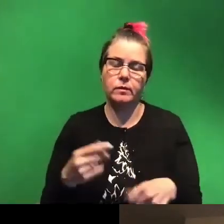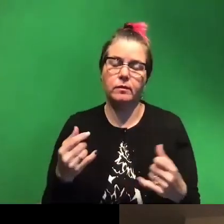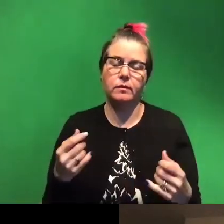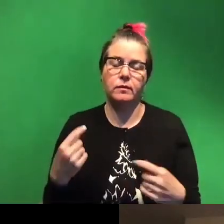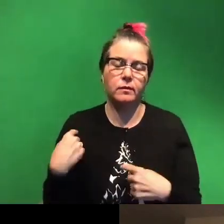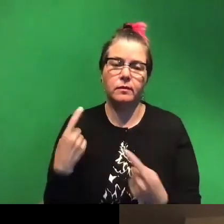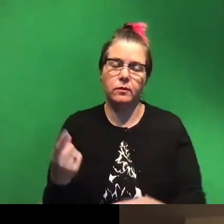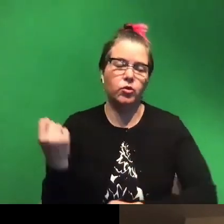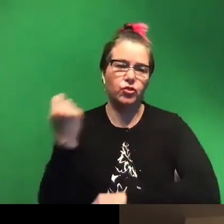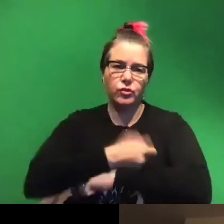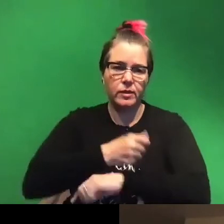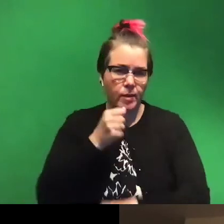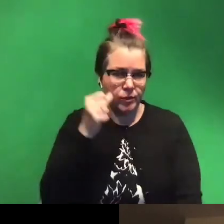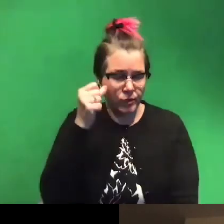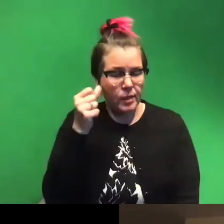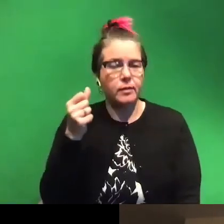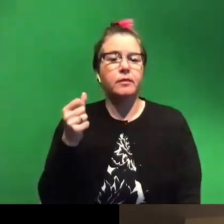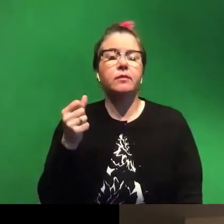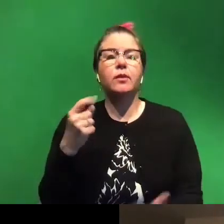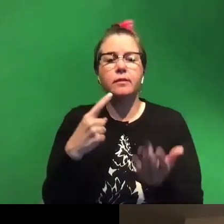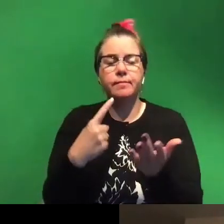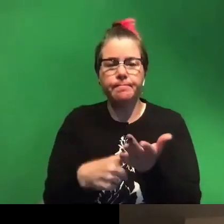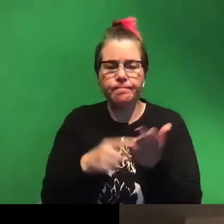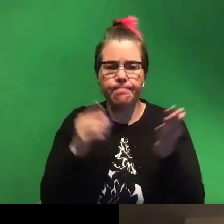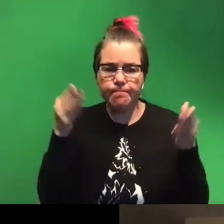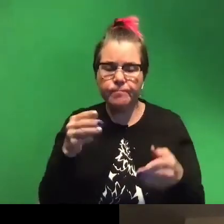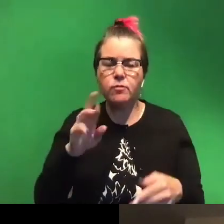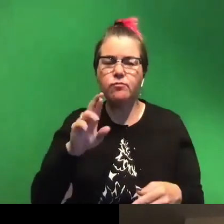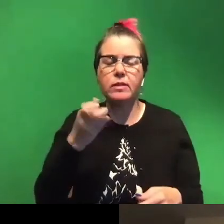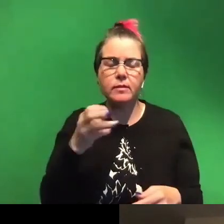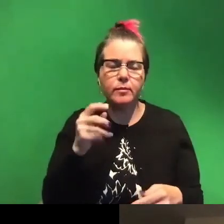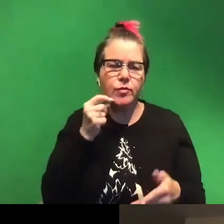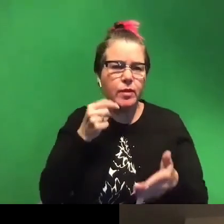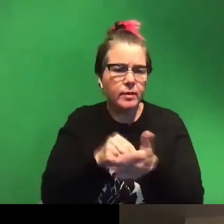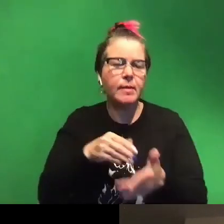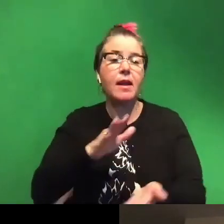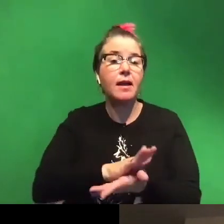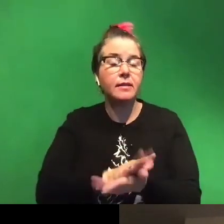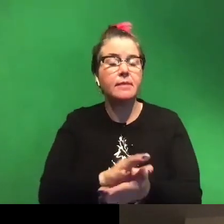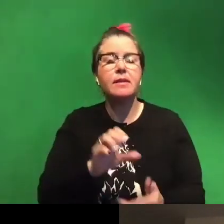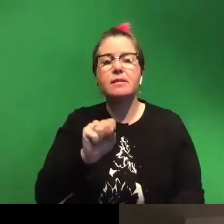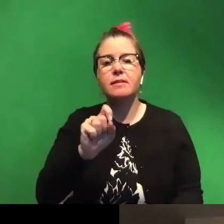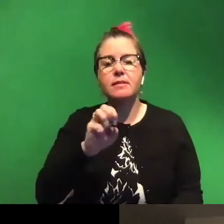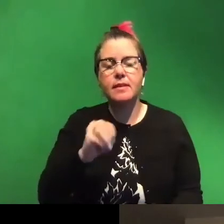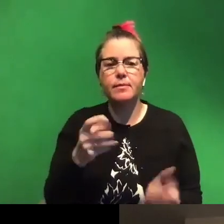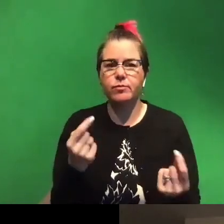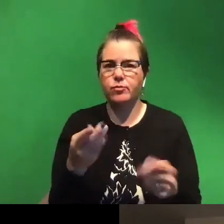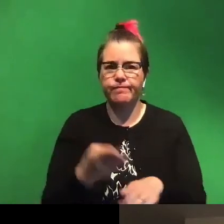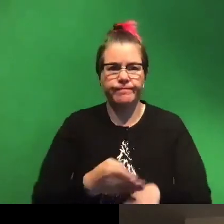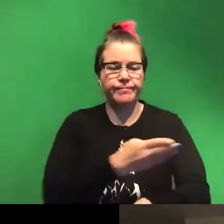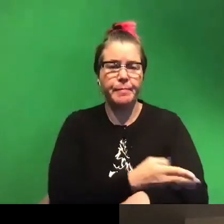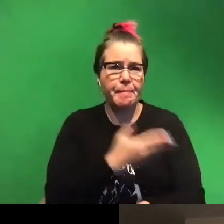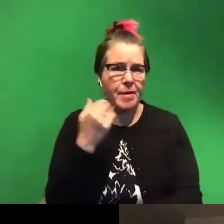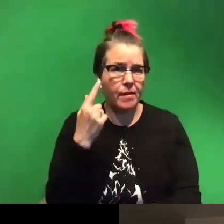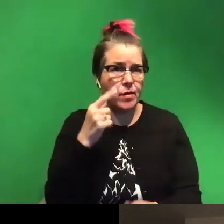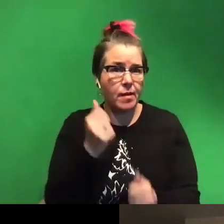shut down yesterday to talk all about racism in academia and STEM and what we can do to make it better for everybody. I